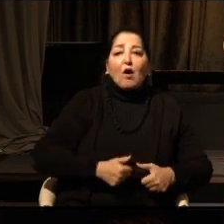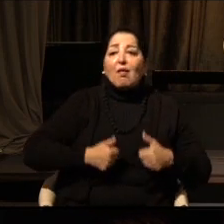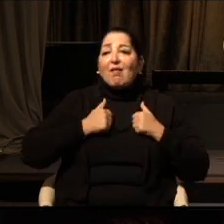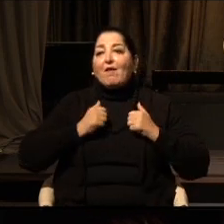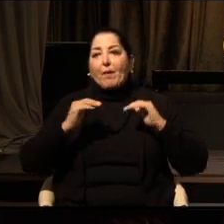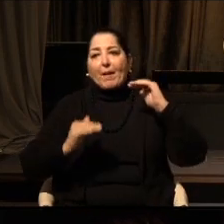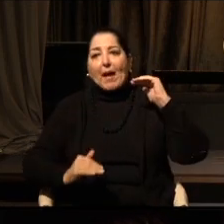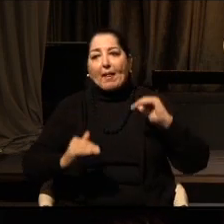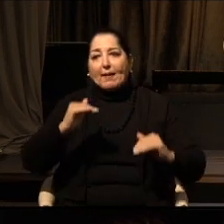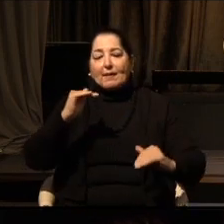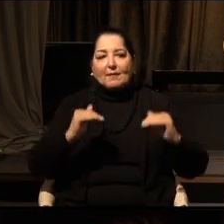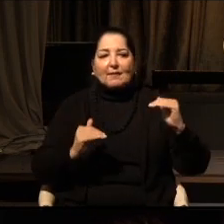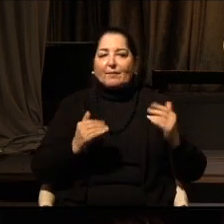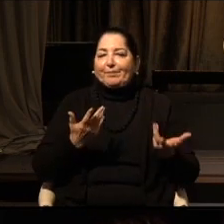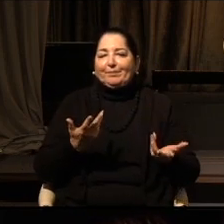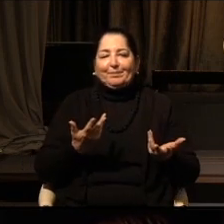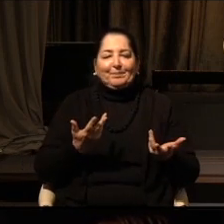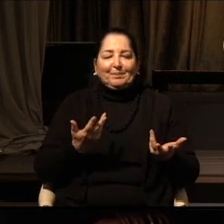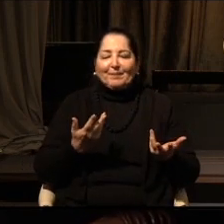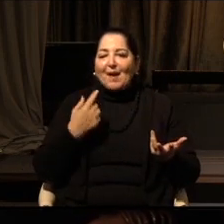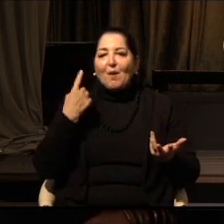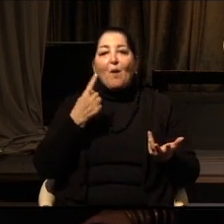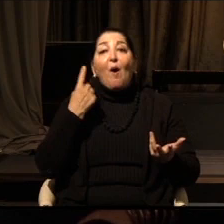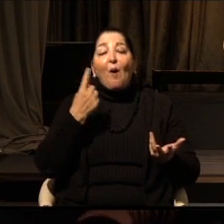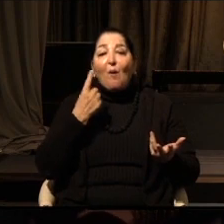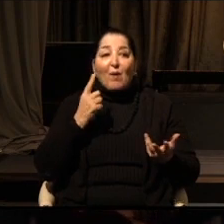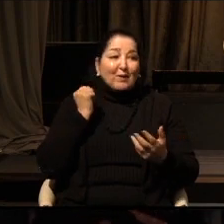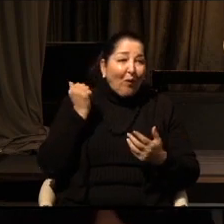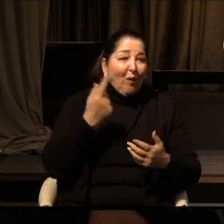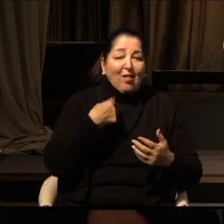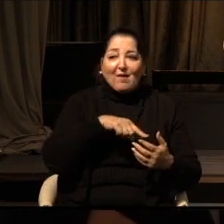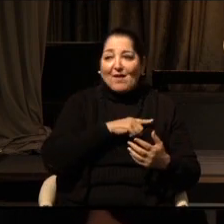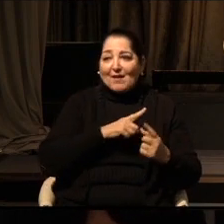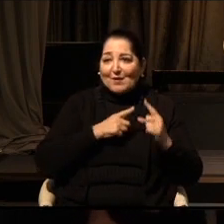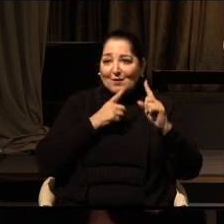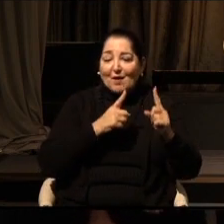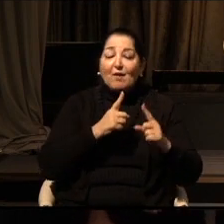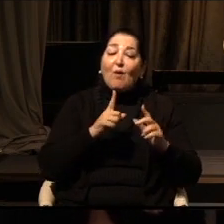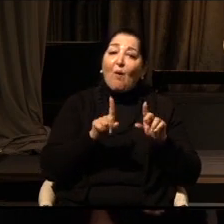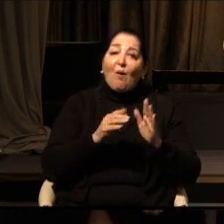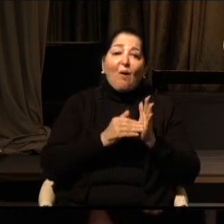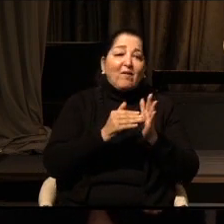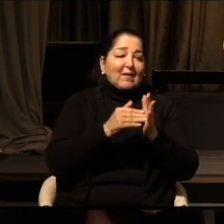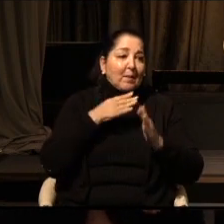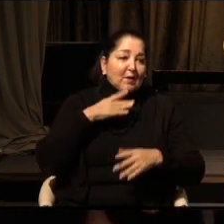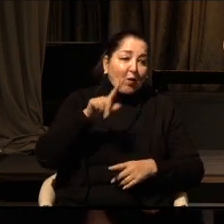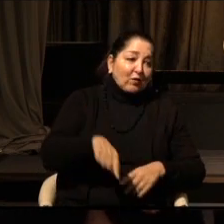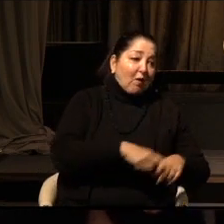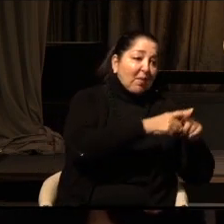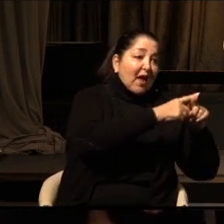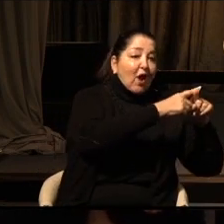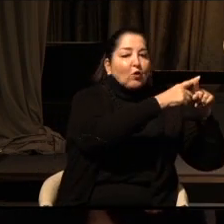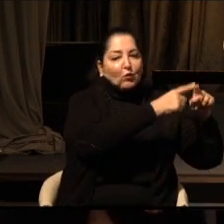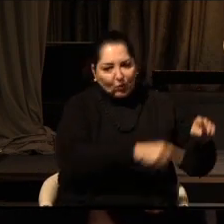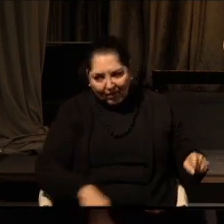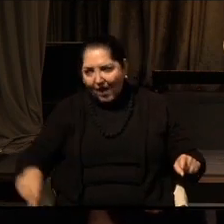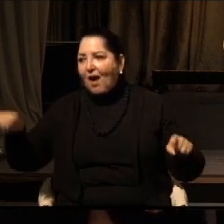we're all constantly striving for, and oftentimes the pendulum goes from one extreme to the